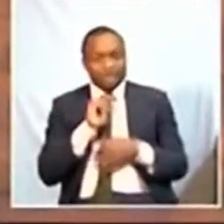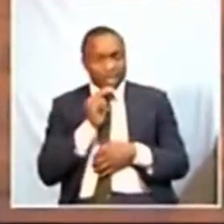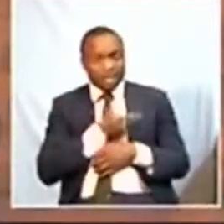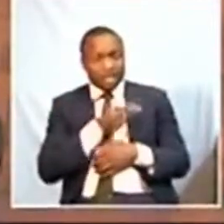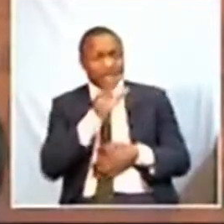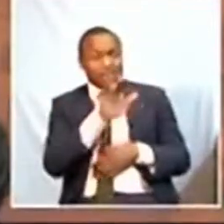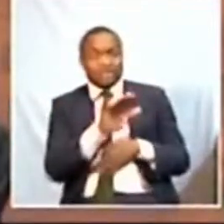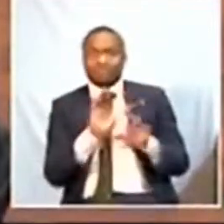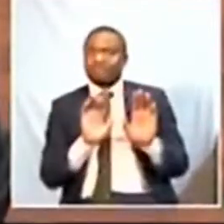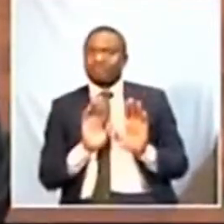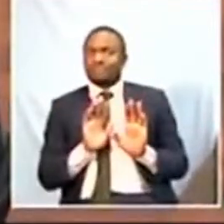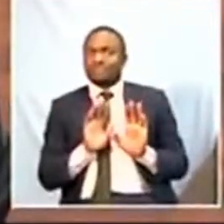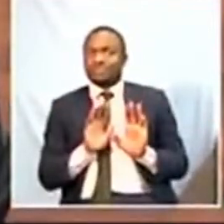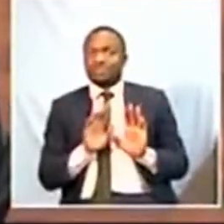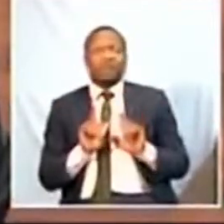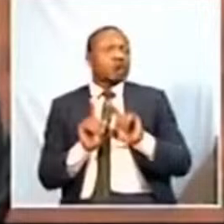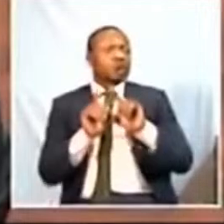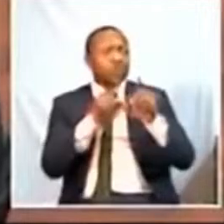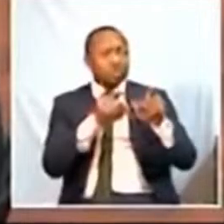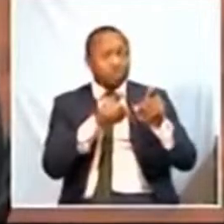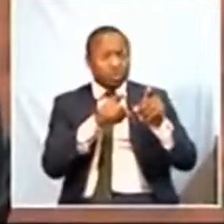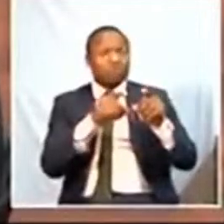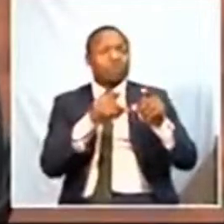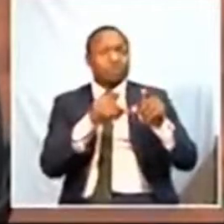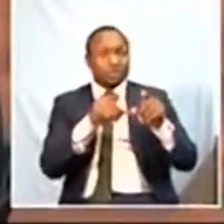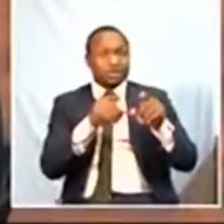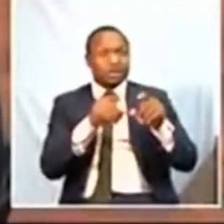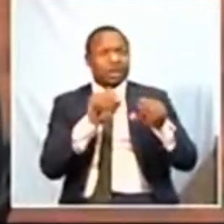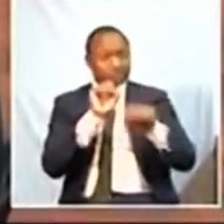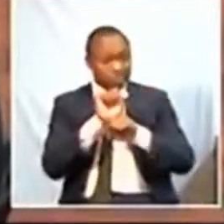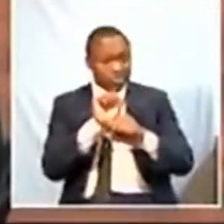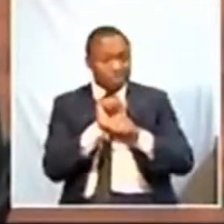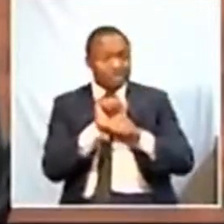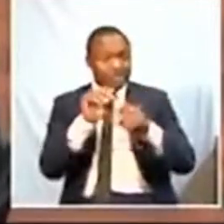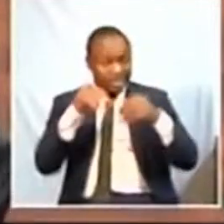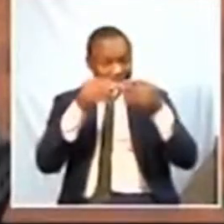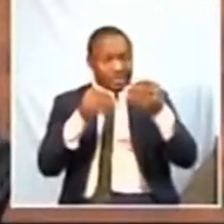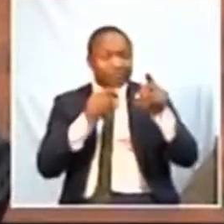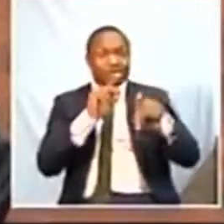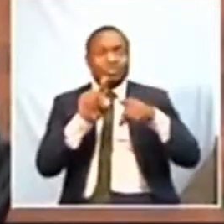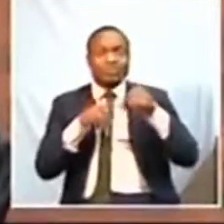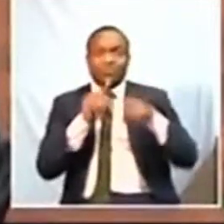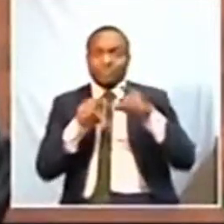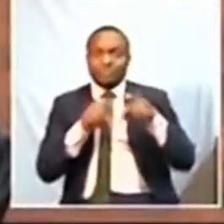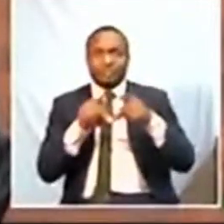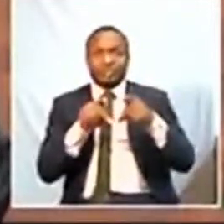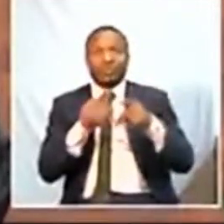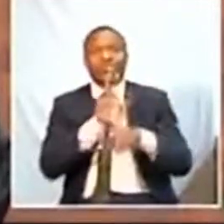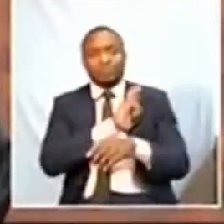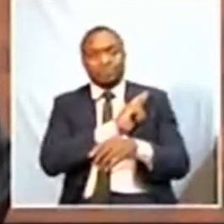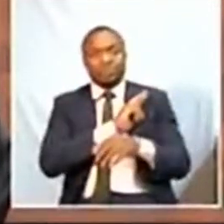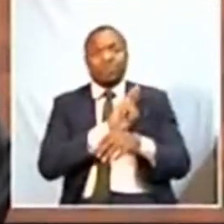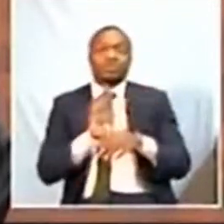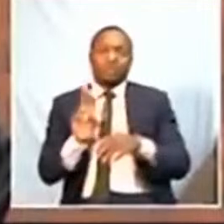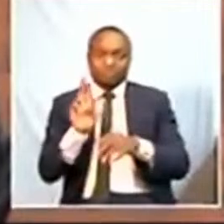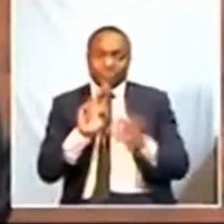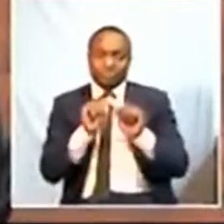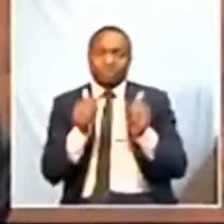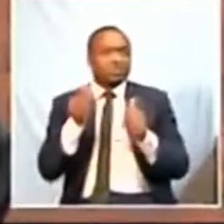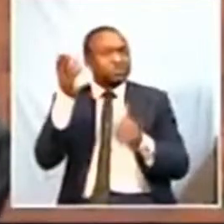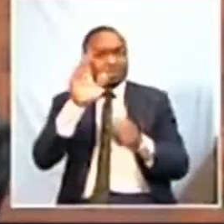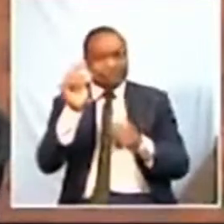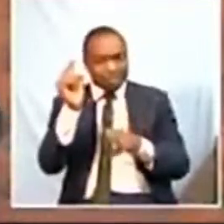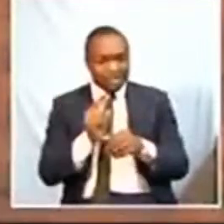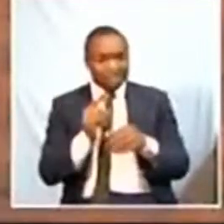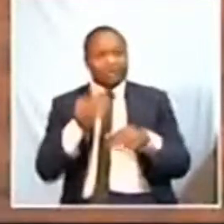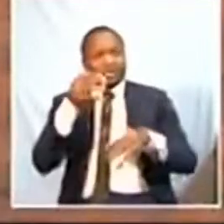Go and administer those resources. Give the people of Rufunsa, utilize them properly. You will never appear. But if you are doing wrong things, you